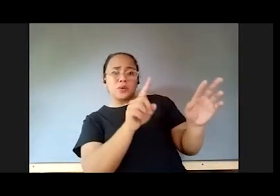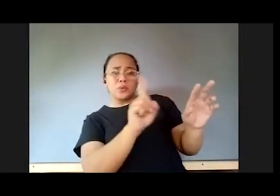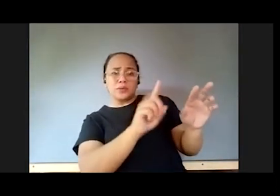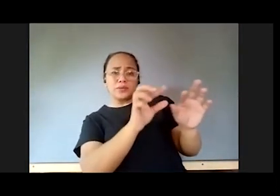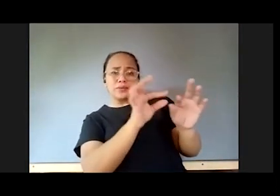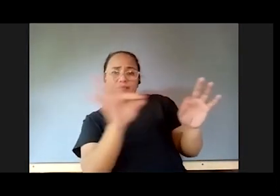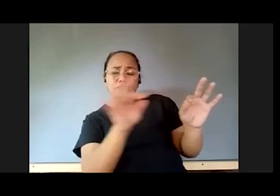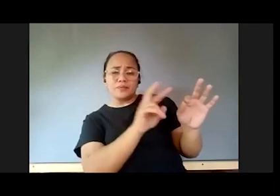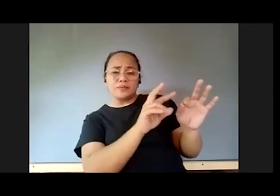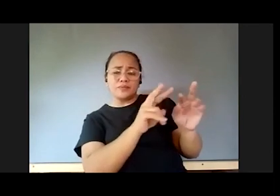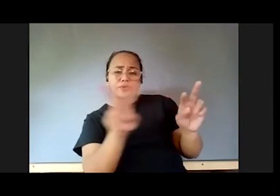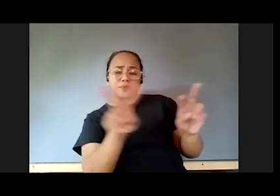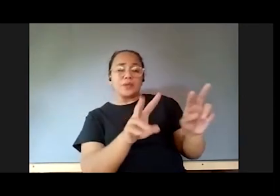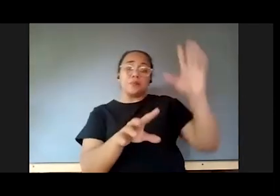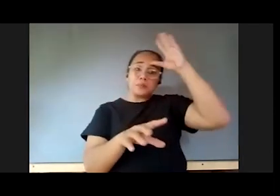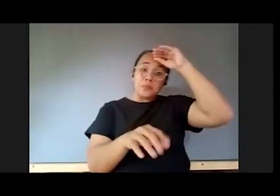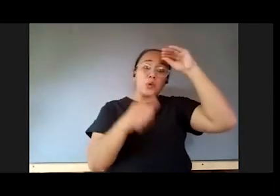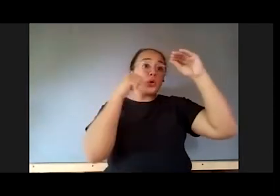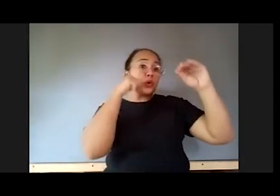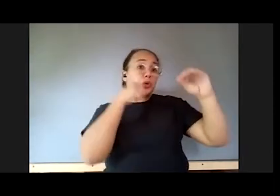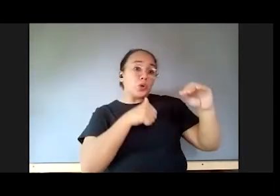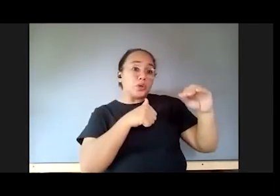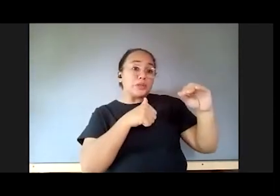In boys, girls, how many? What's the verb?